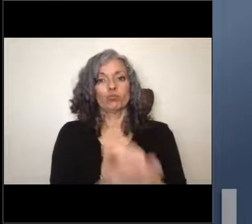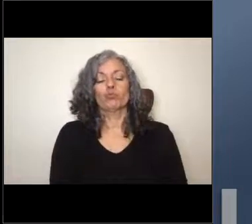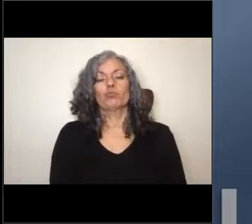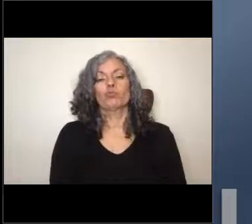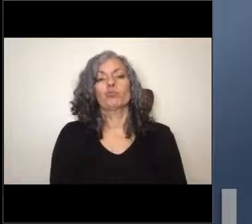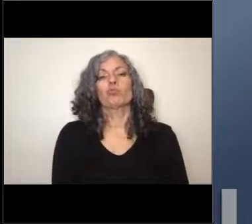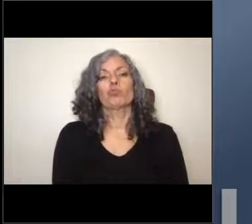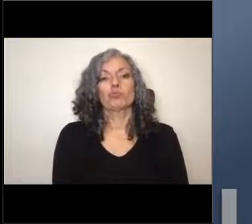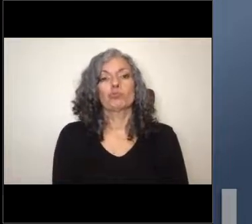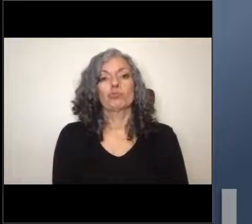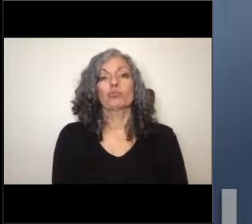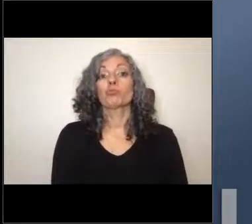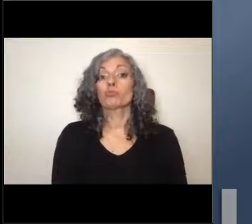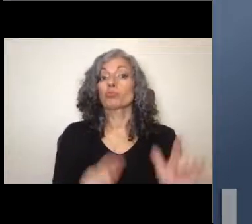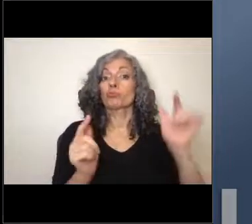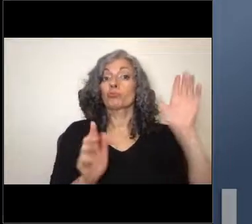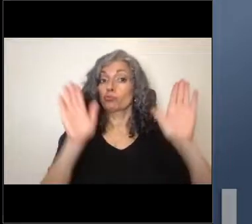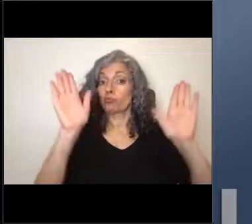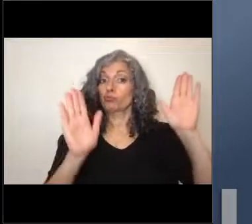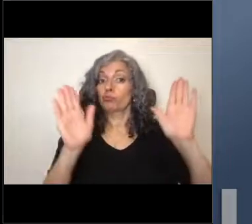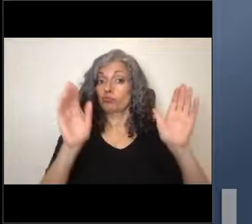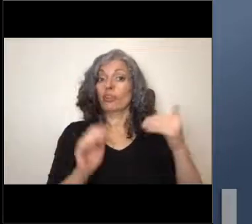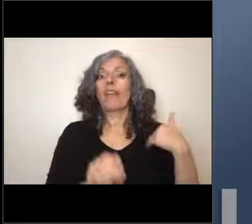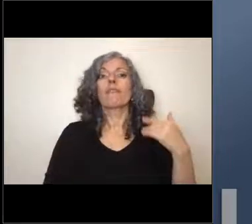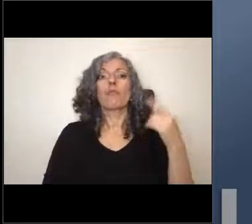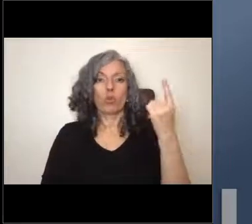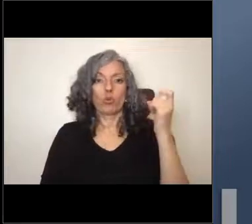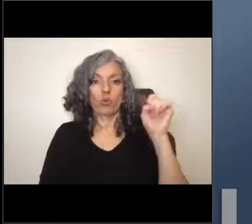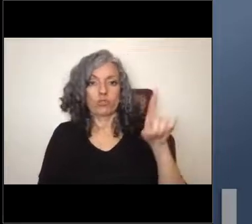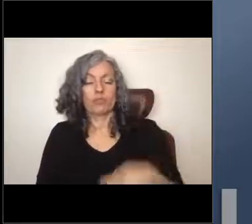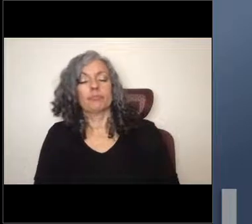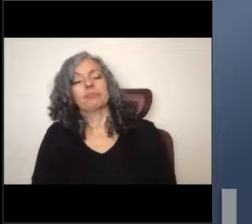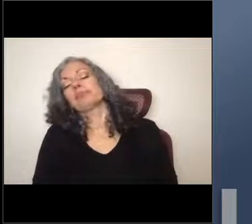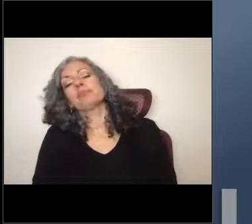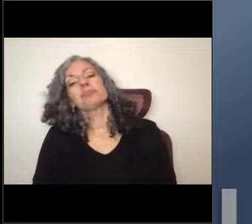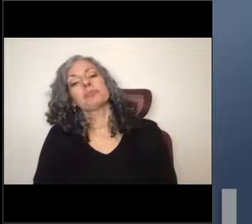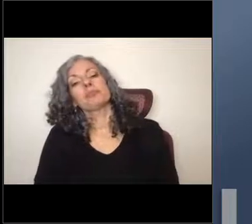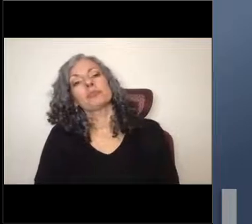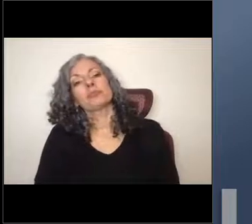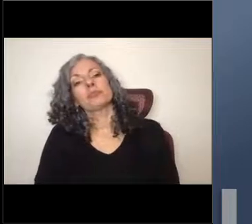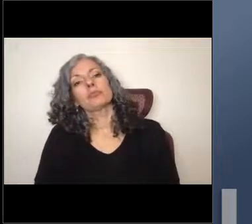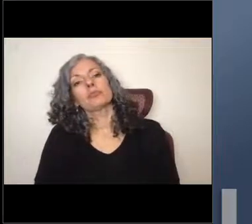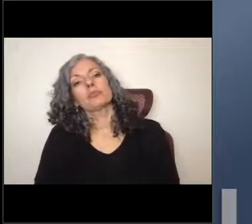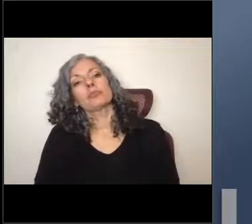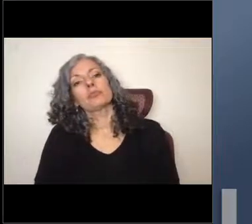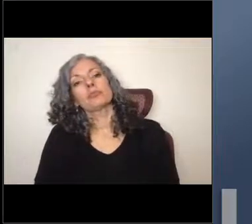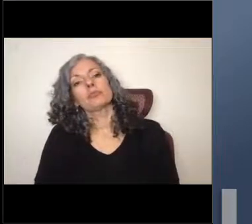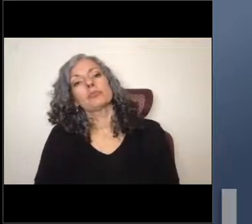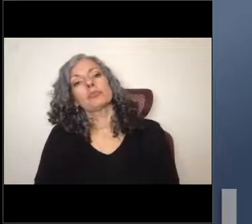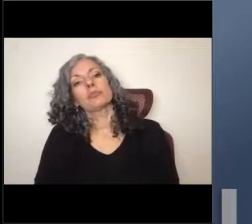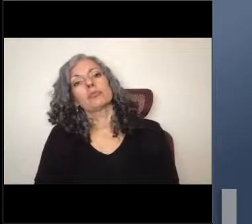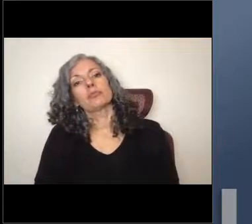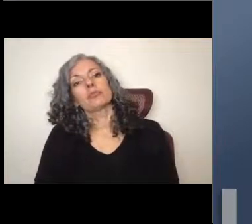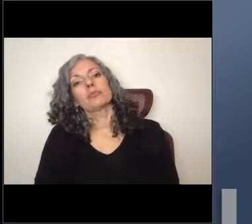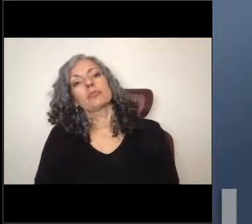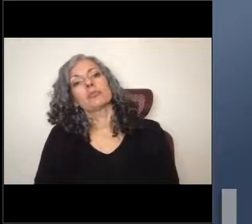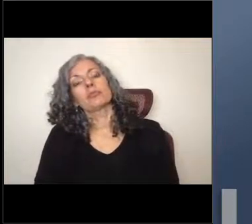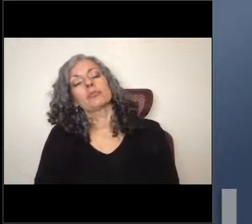Grisby, Did Falcone? you have a question, Commissioner Liu? Almost call you Senator Liu, Commissioner Liu. I